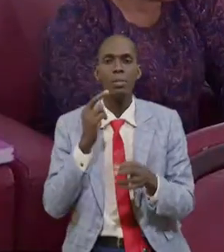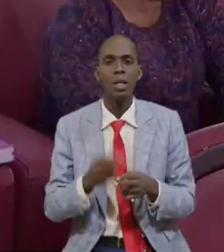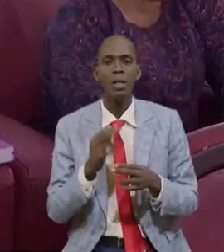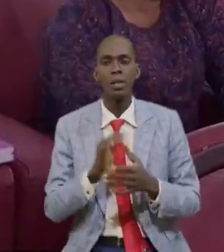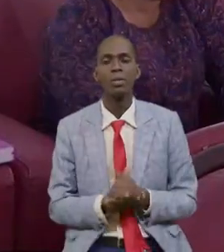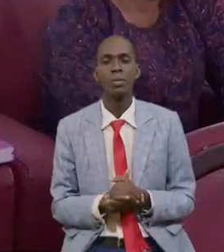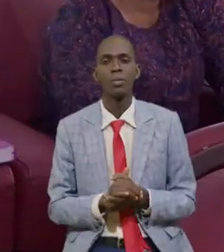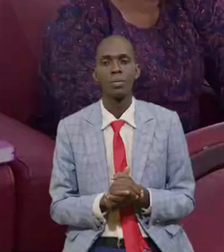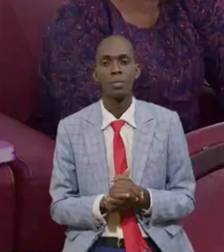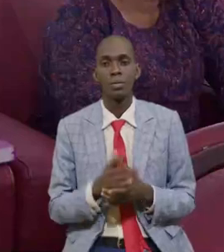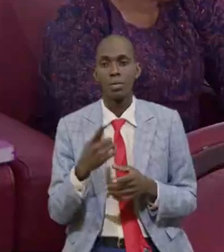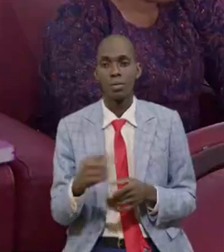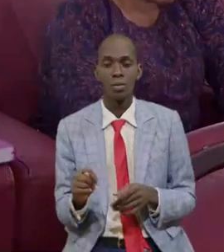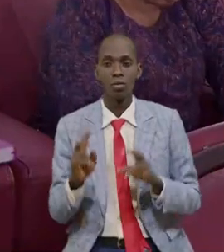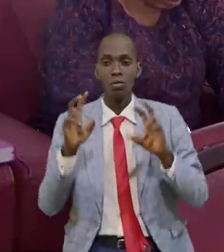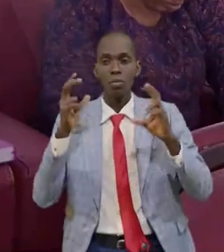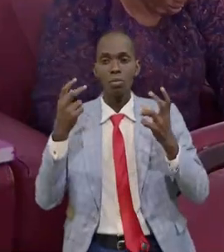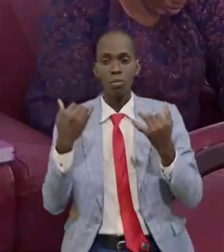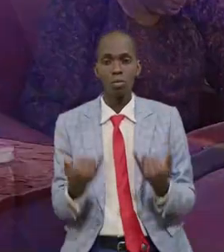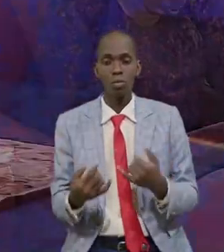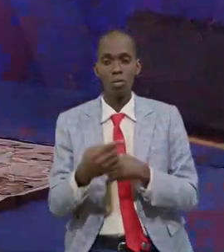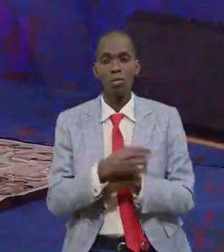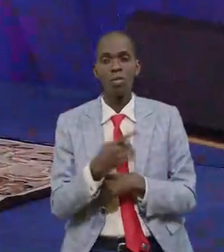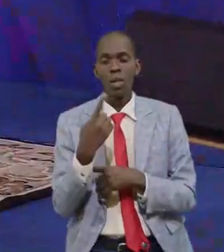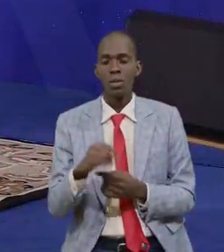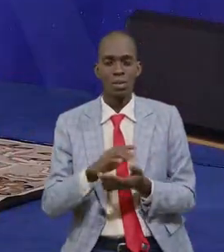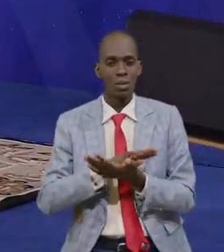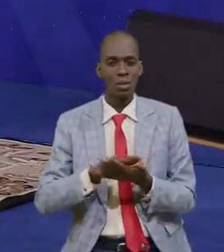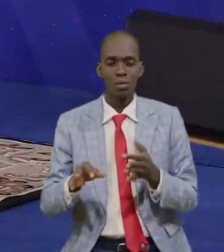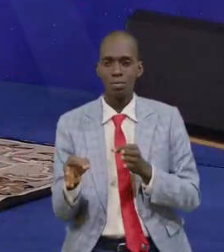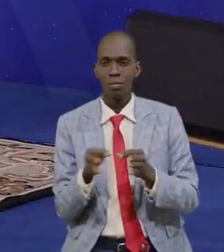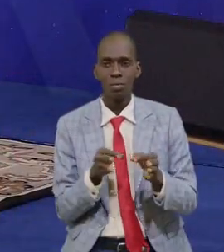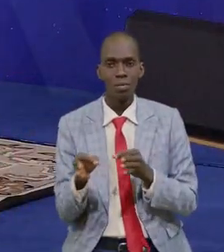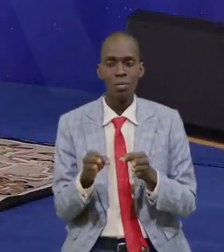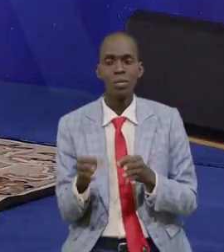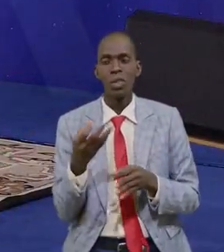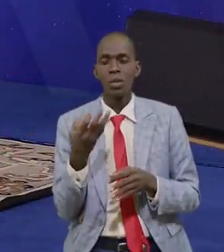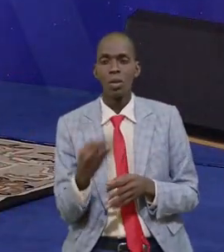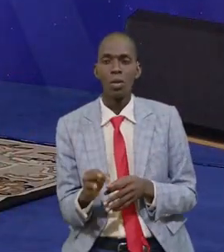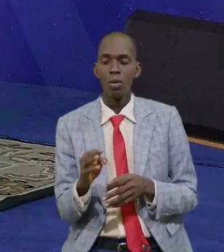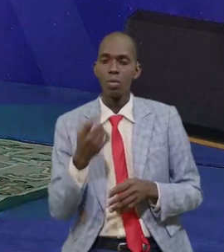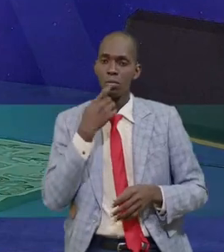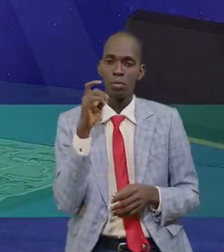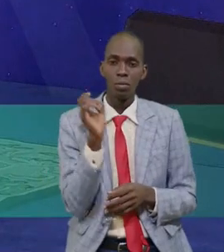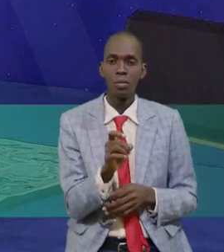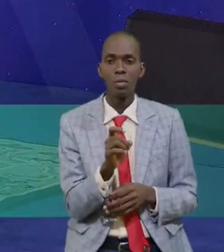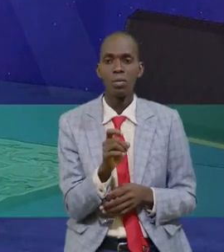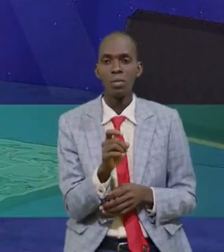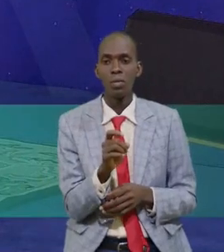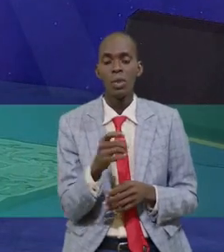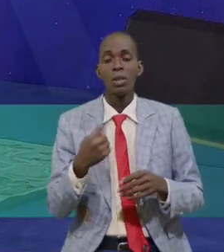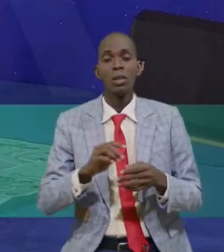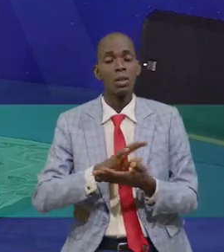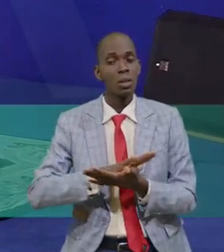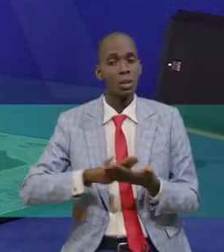The topic today, the explicit mandate of ministering faith till the